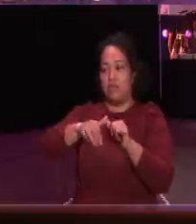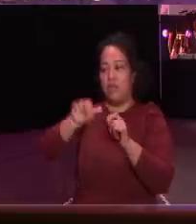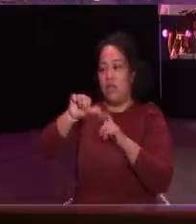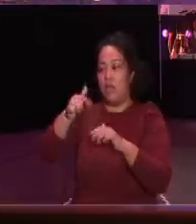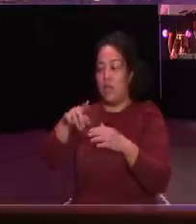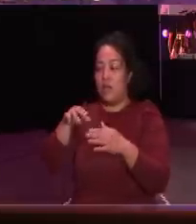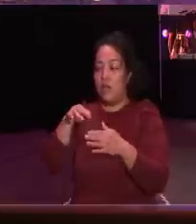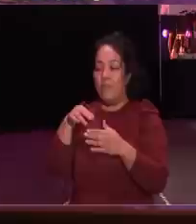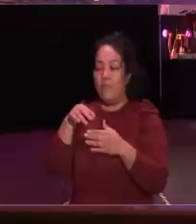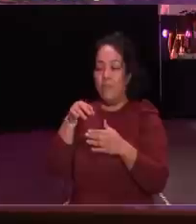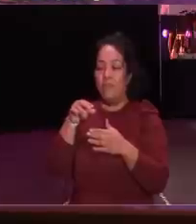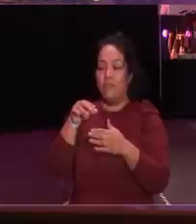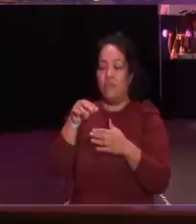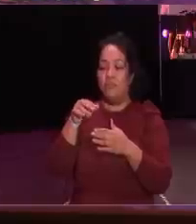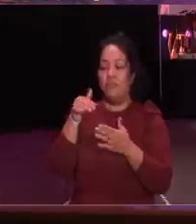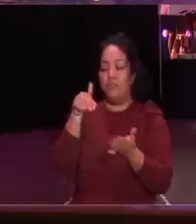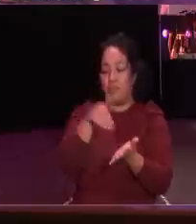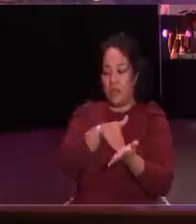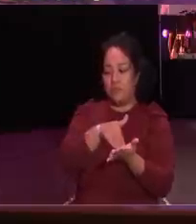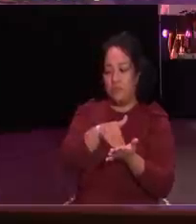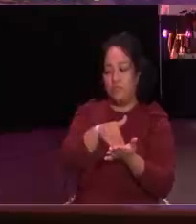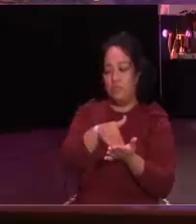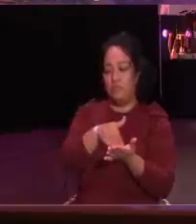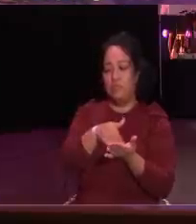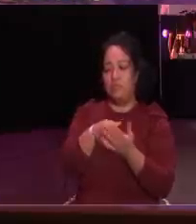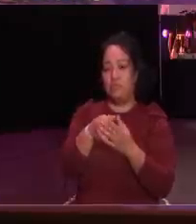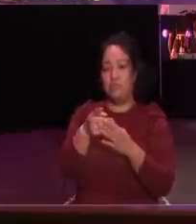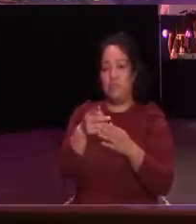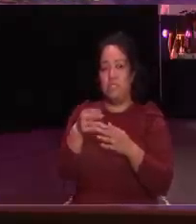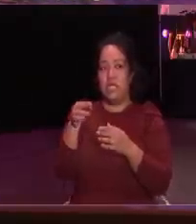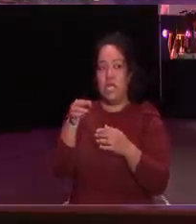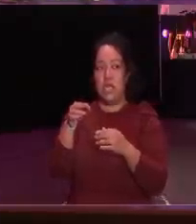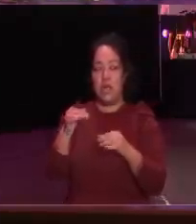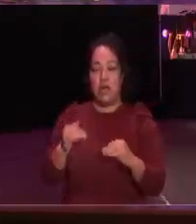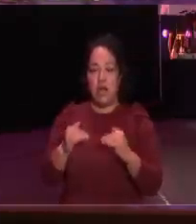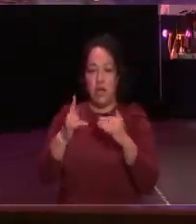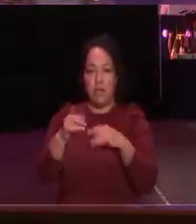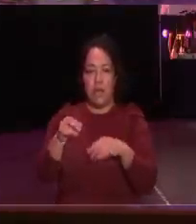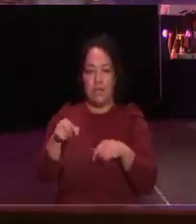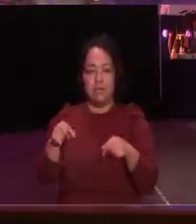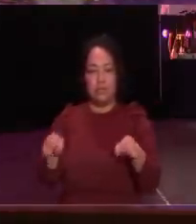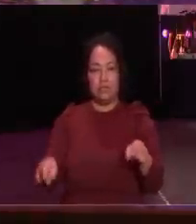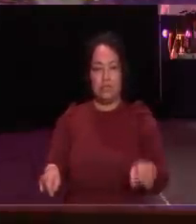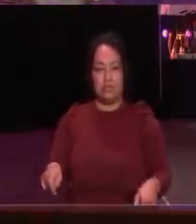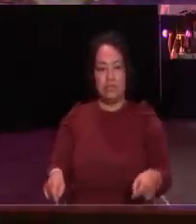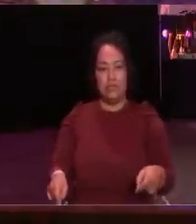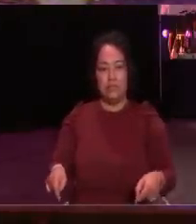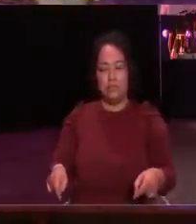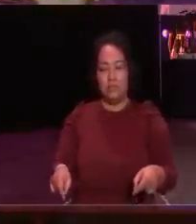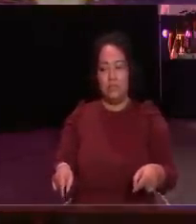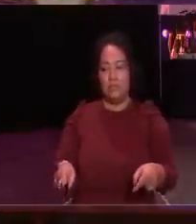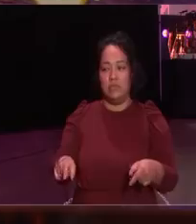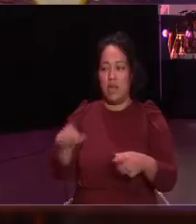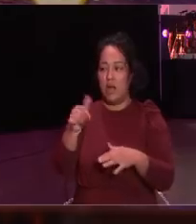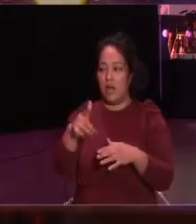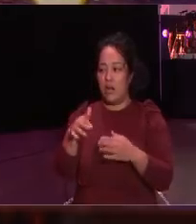hizo pasar por las aguas hasta las rodillas. And caused me to get unto my knees. Después midió otros 1,000 codos. Then another 1,000 cubits. Y me hizo pasar